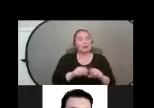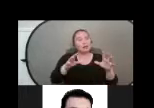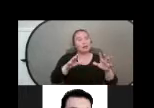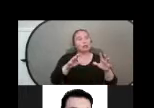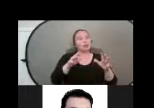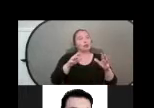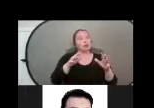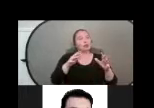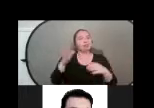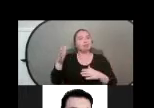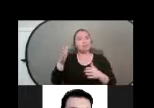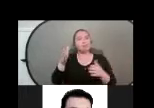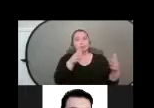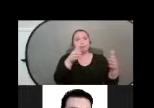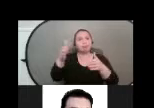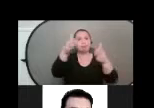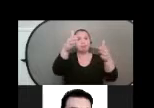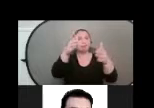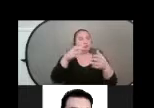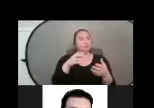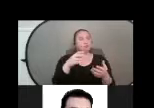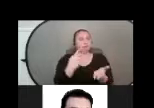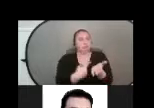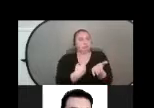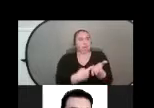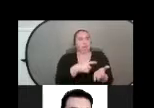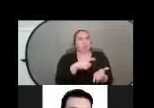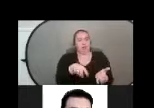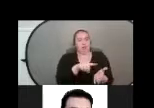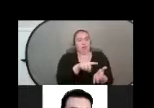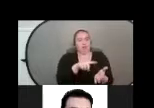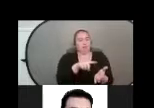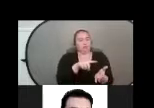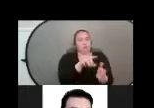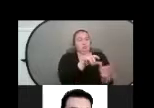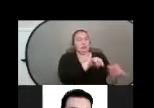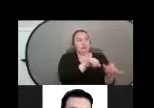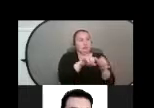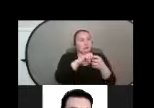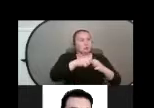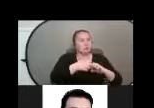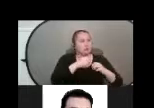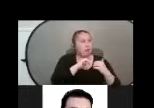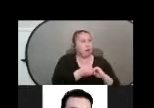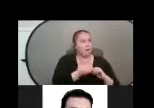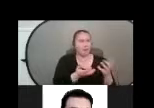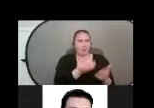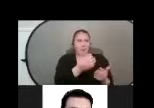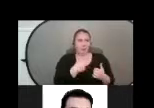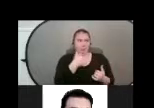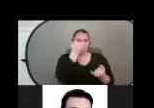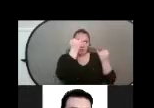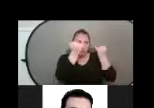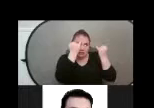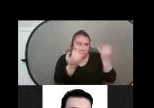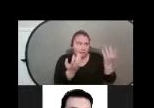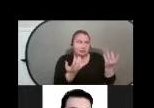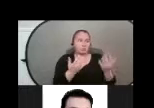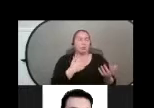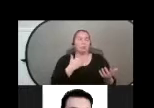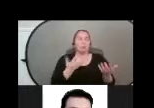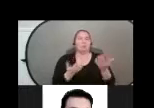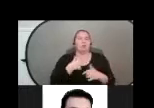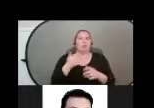address those same issues that are in existence now. Maybe you've got some ideas, and maybe I'm getting ahead of myself